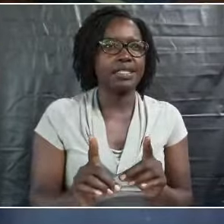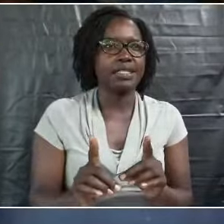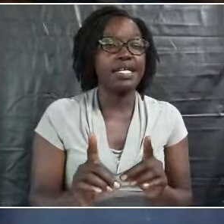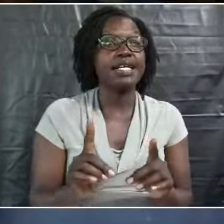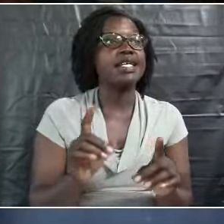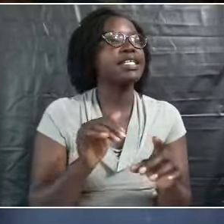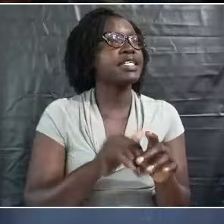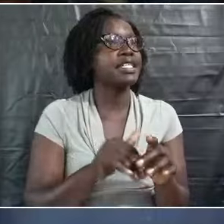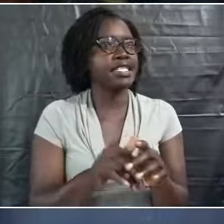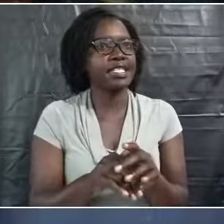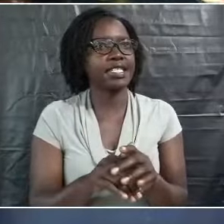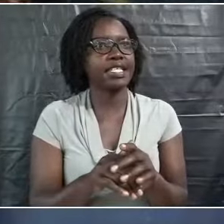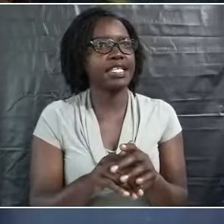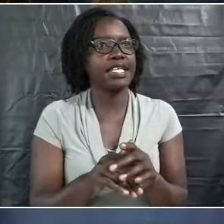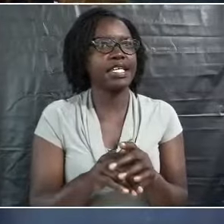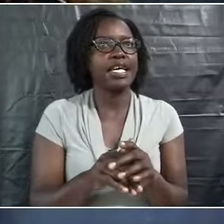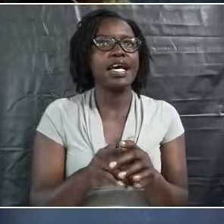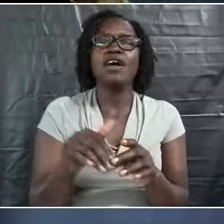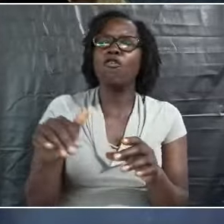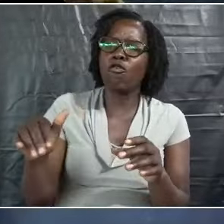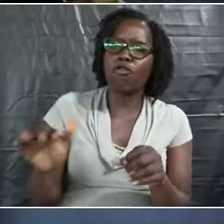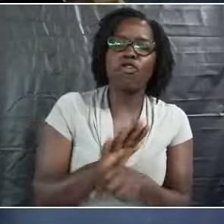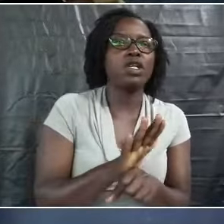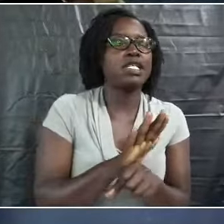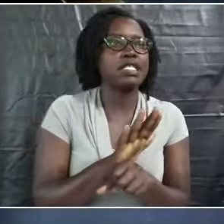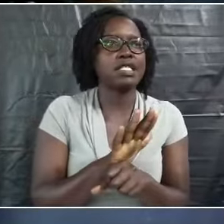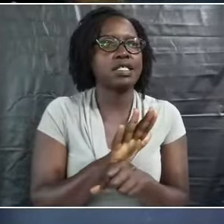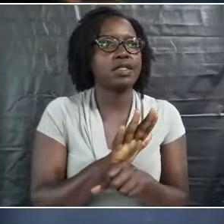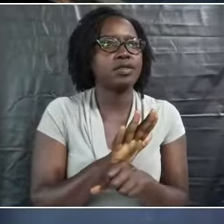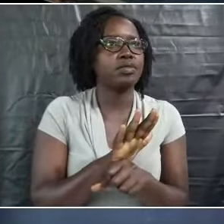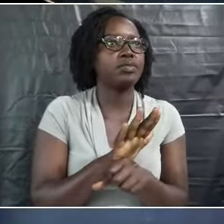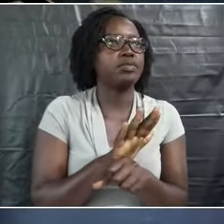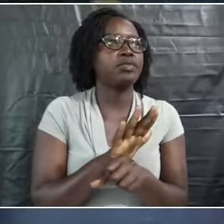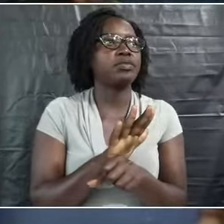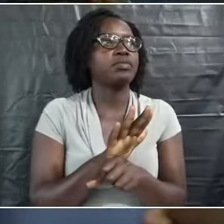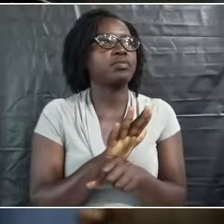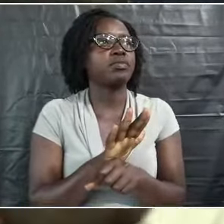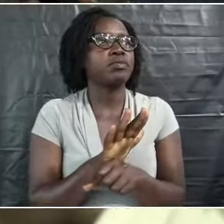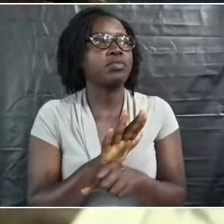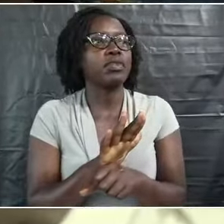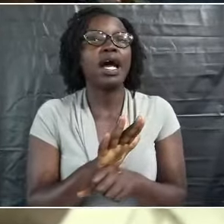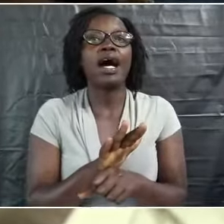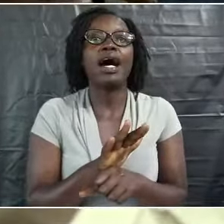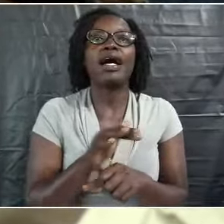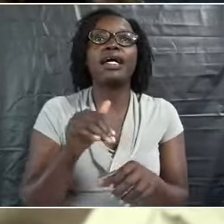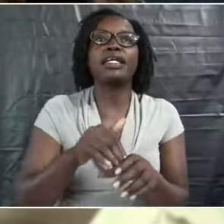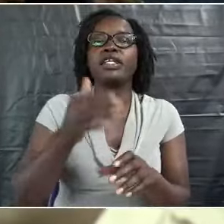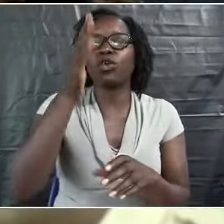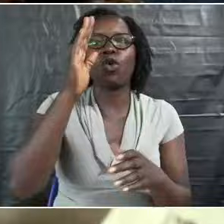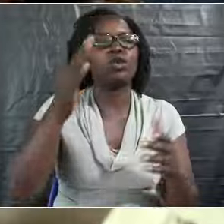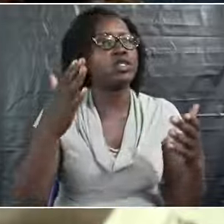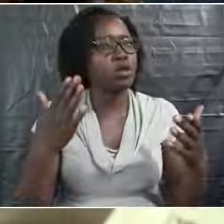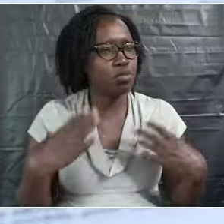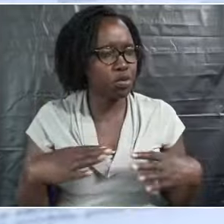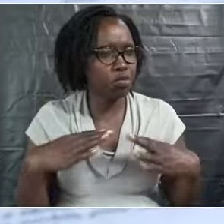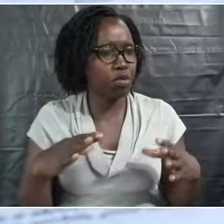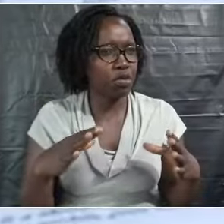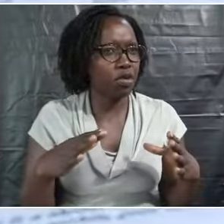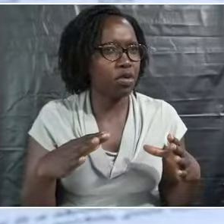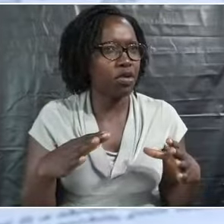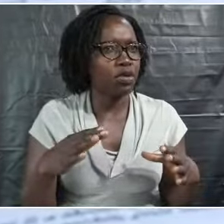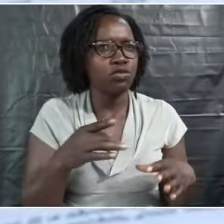in his fullness among God's people, the early believers. You